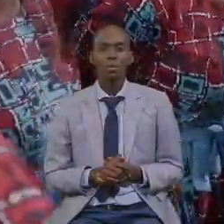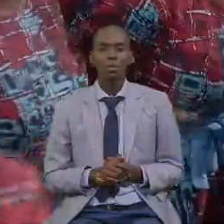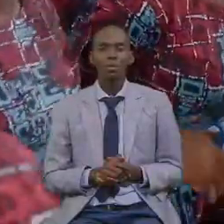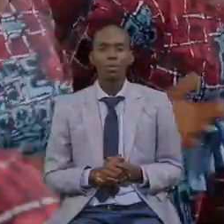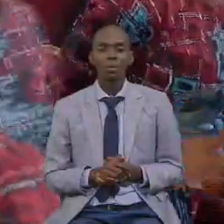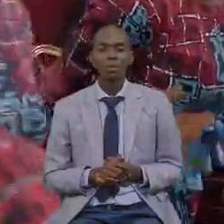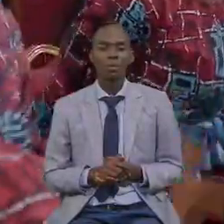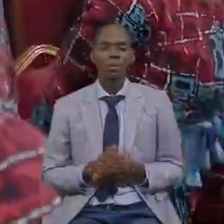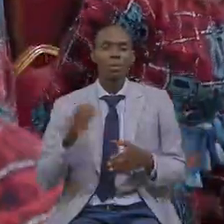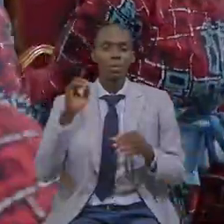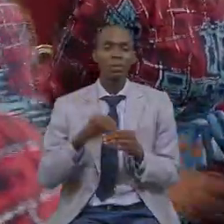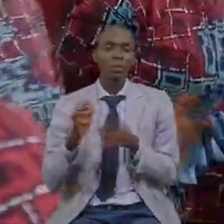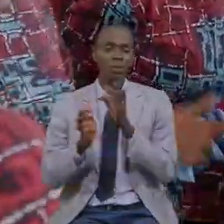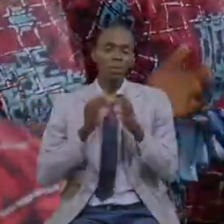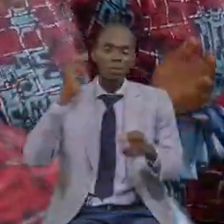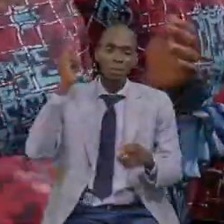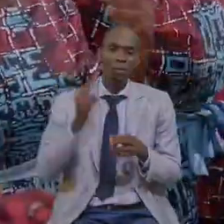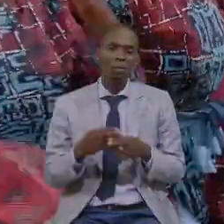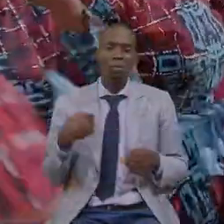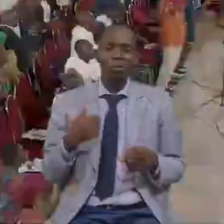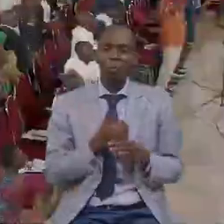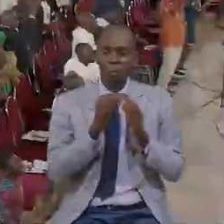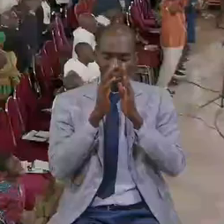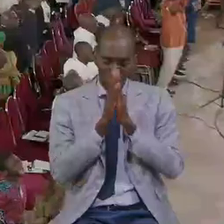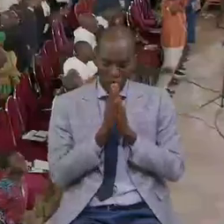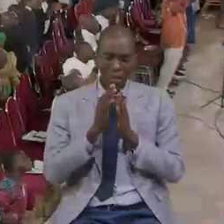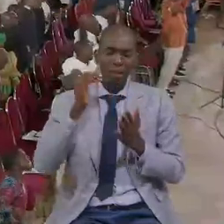In Jesus' name we pray.